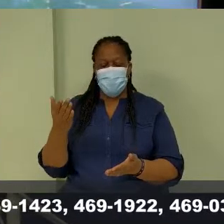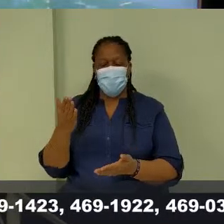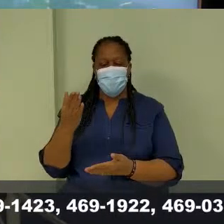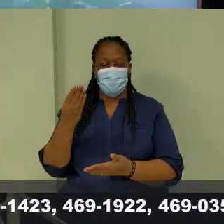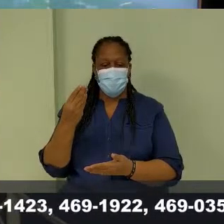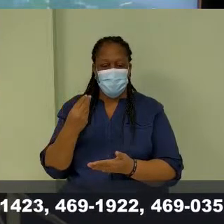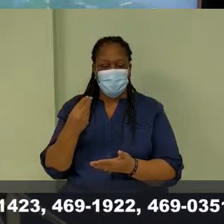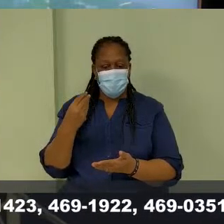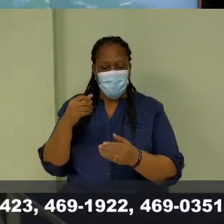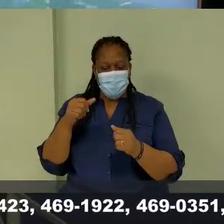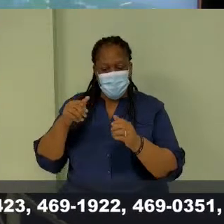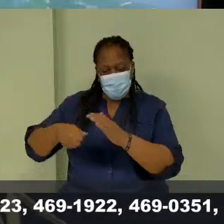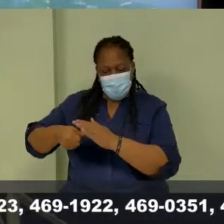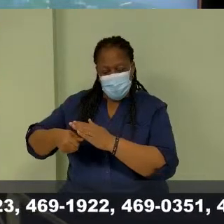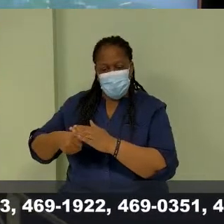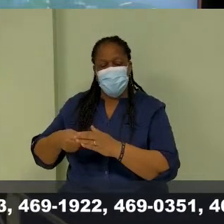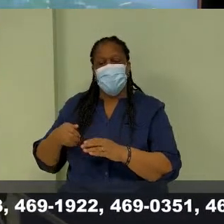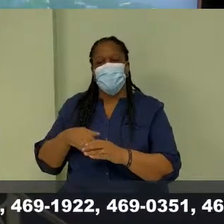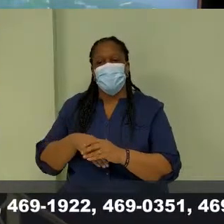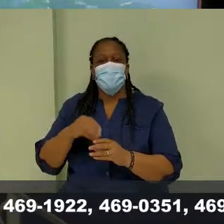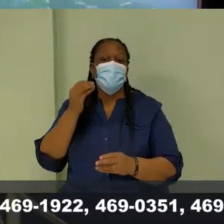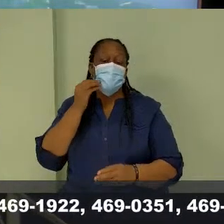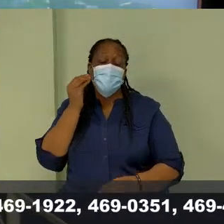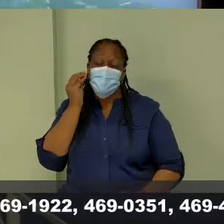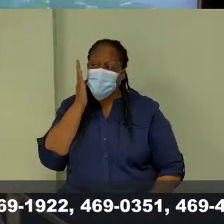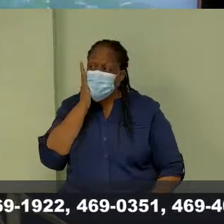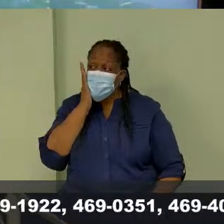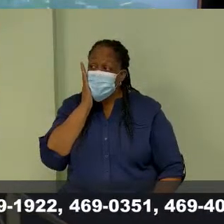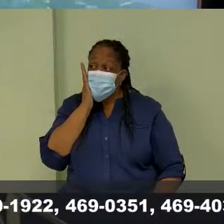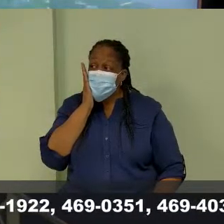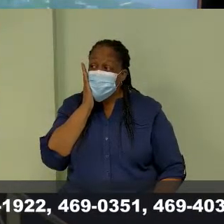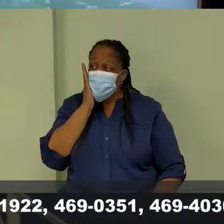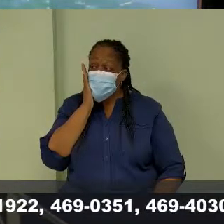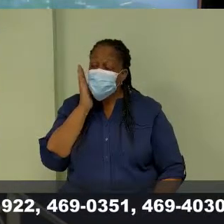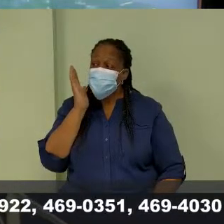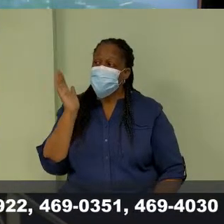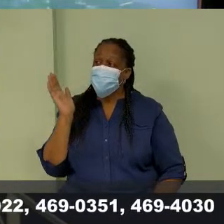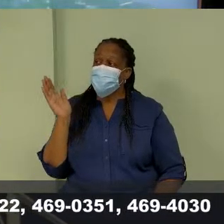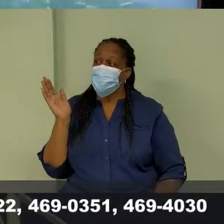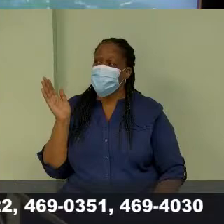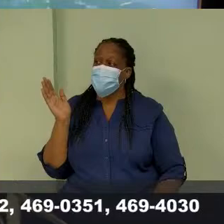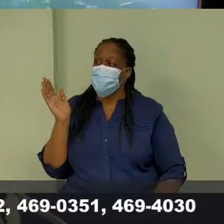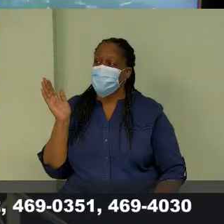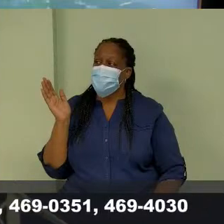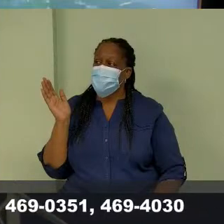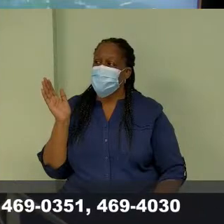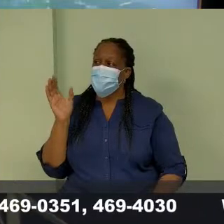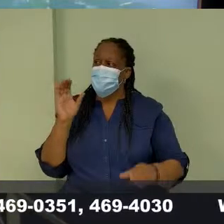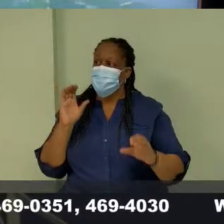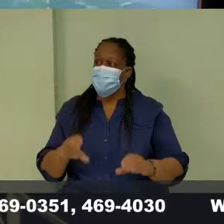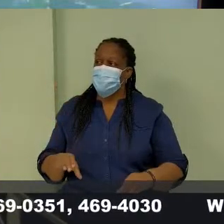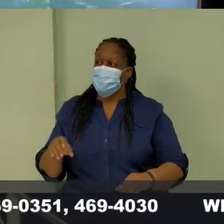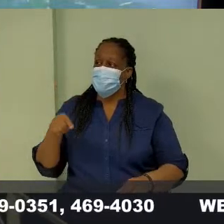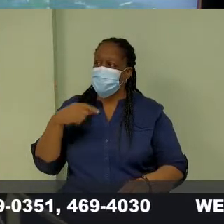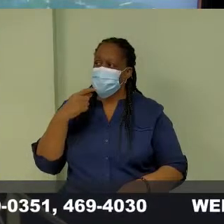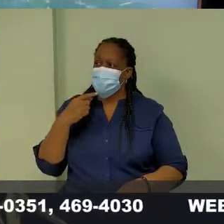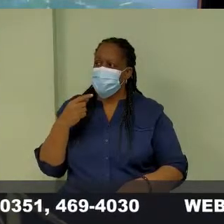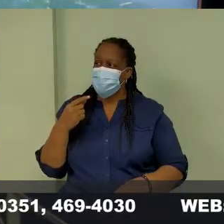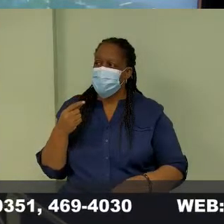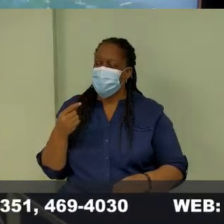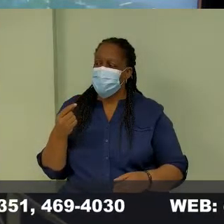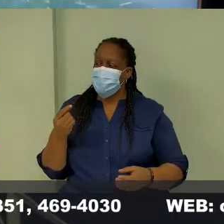of hotels upon their arrival. Can you also give the cost for